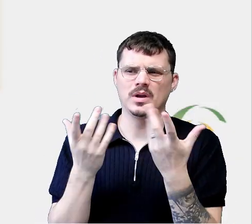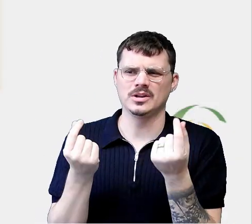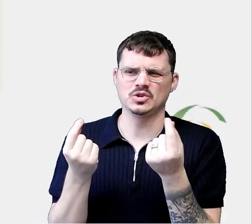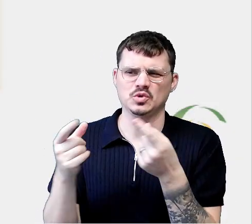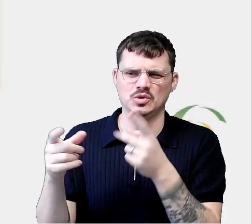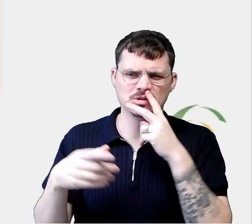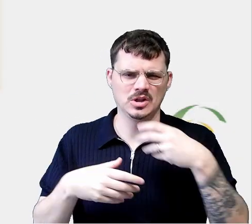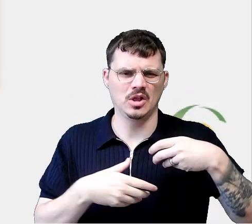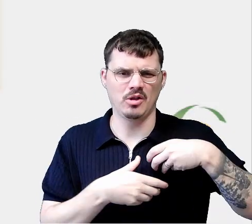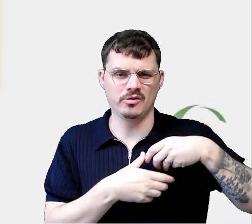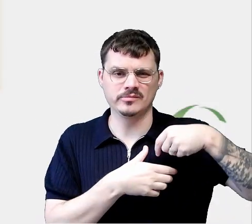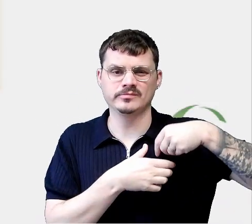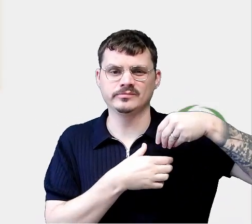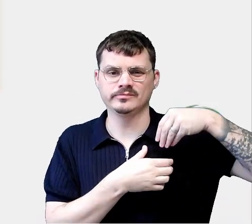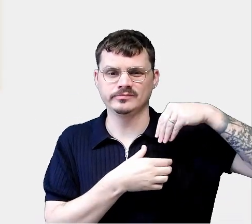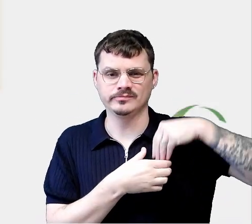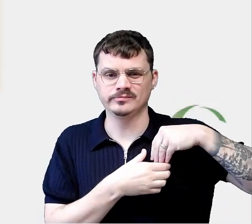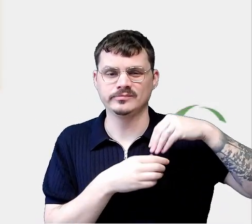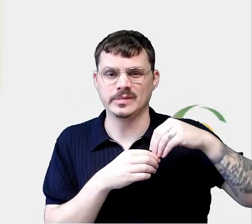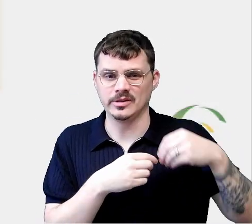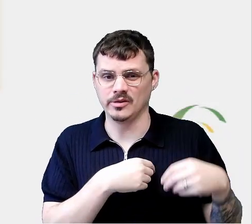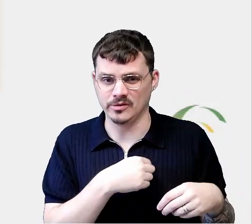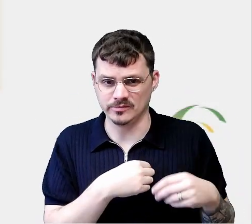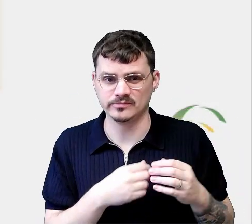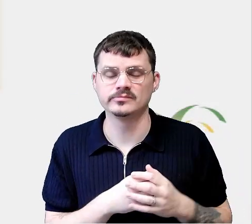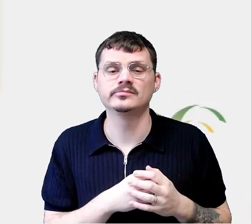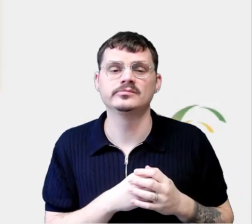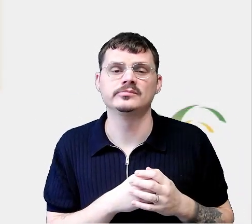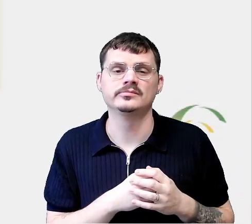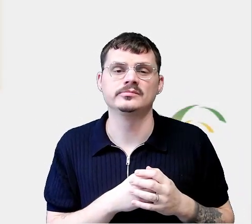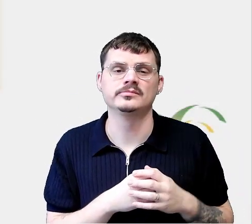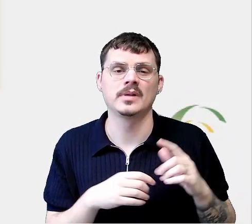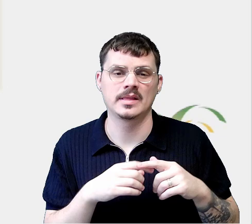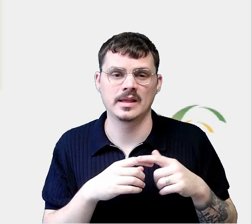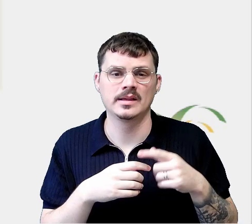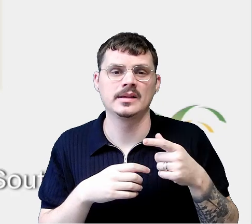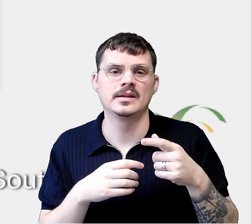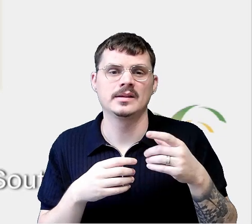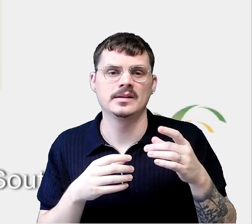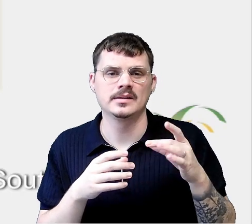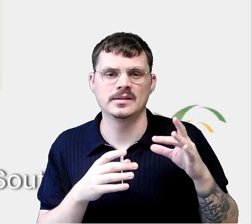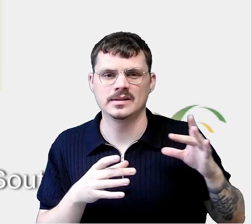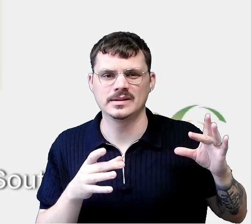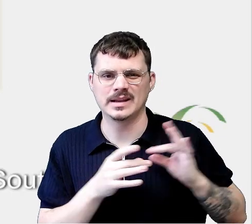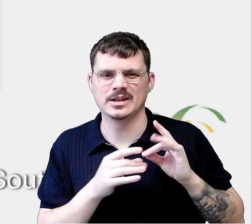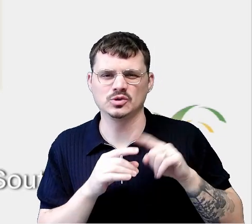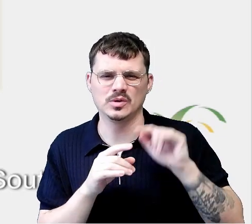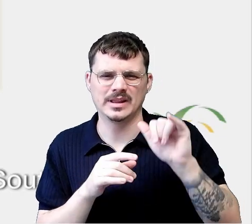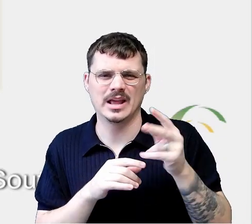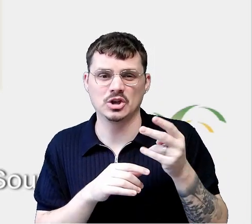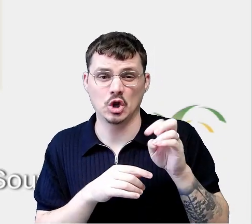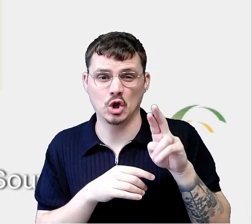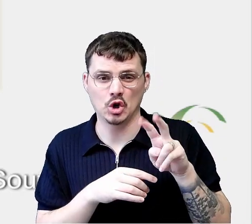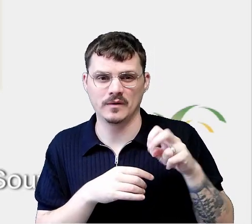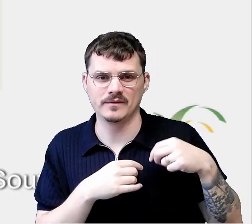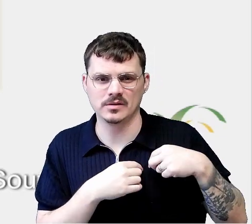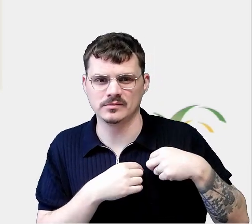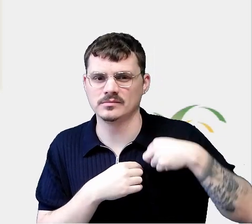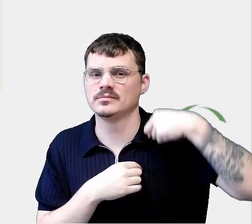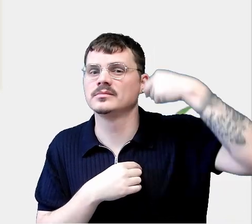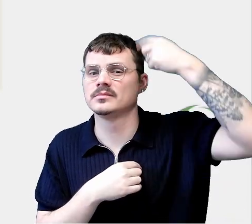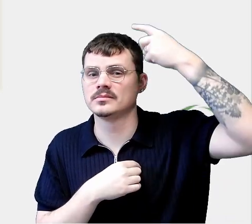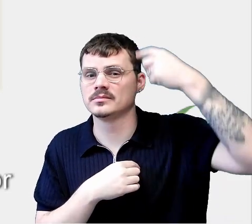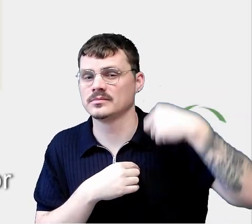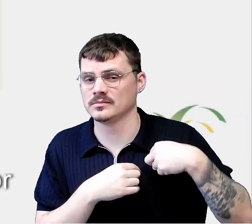does. The gadget's implanted, of course, in the chest and then attached to the vagus nerve, going north and